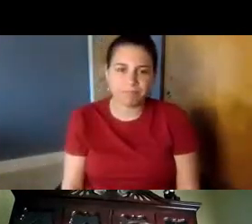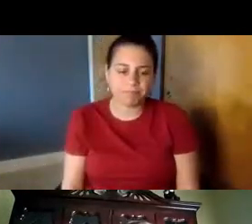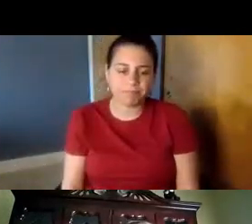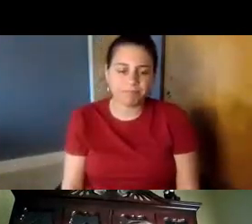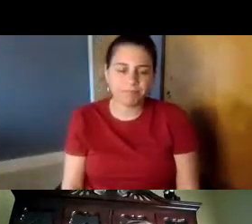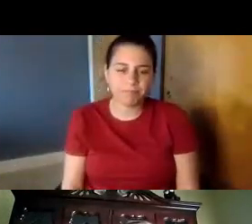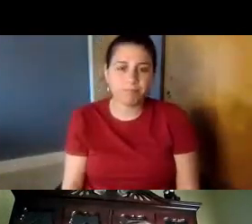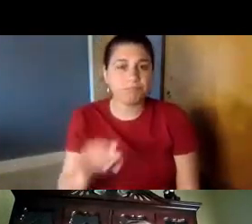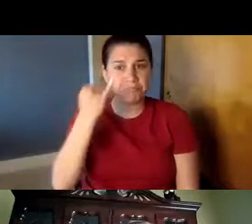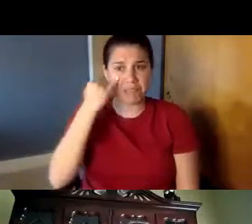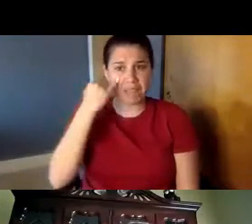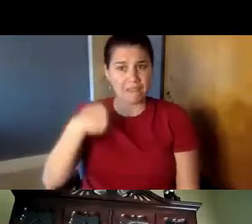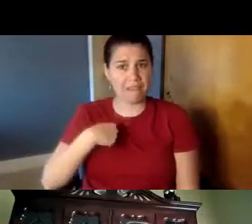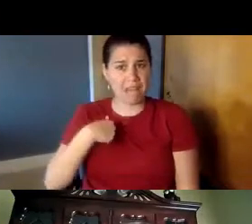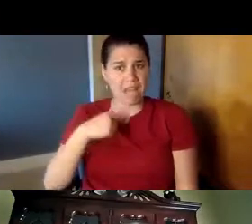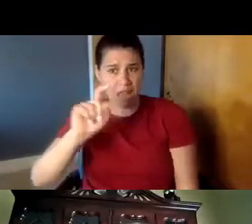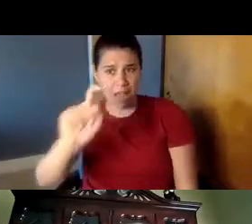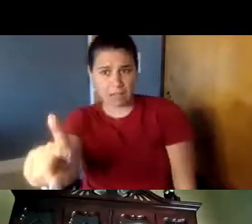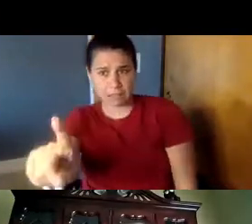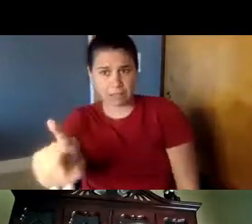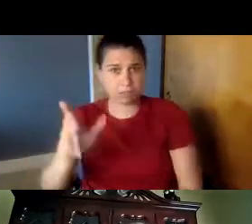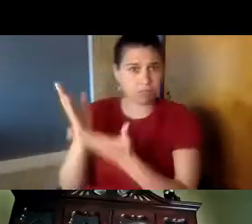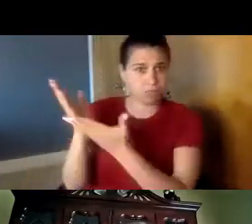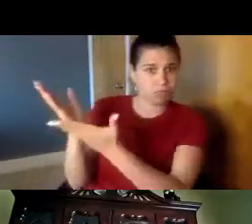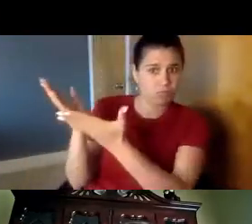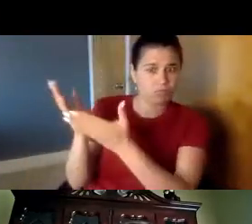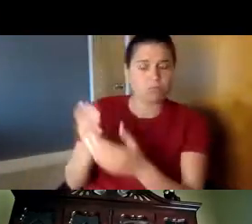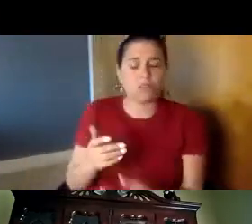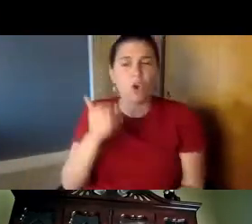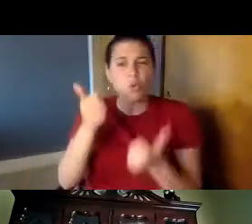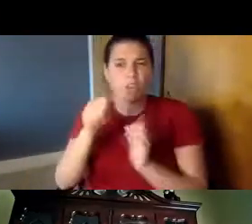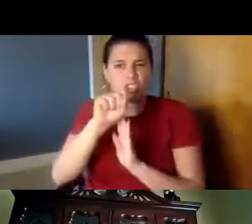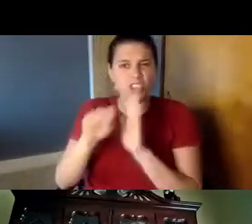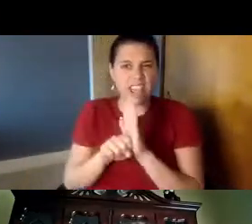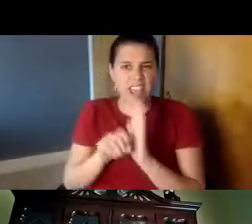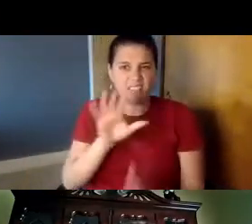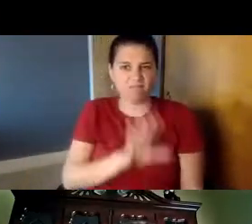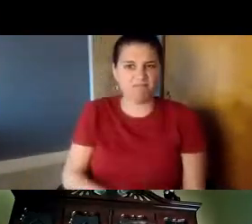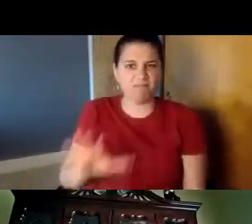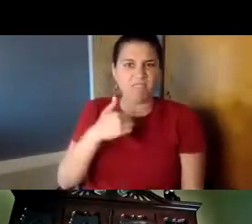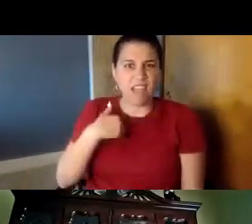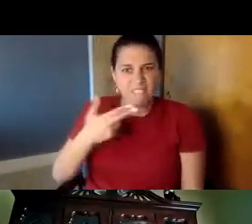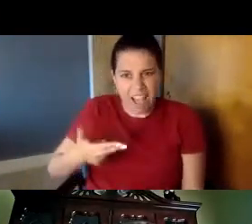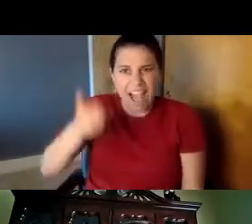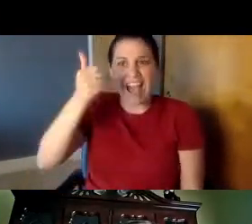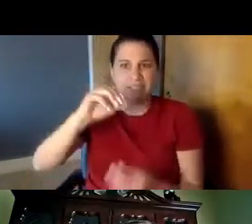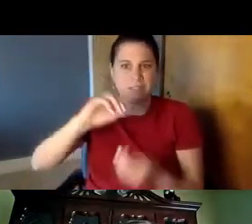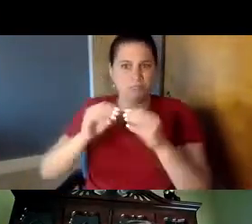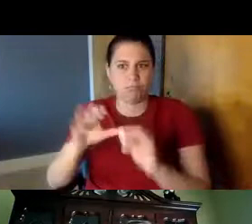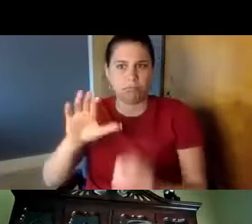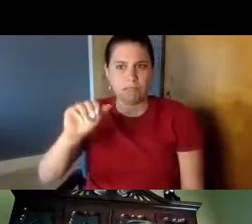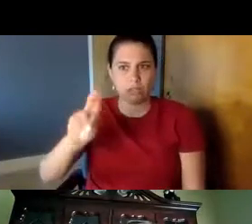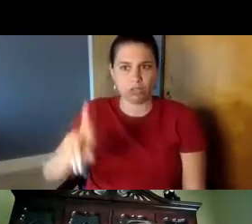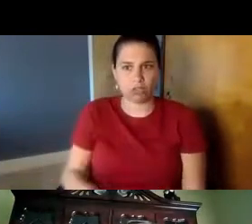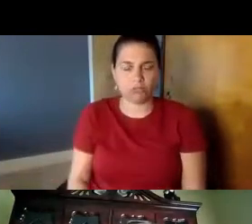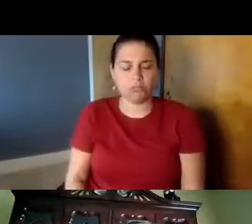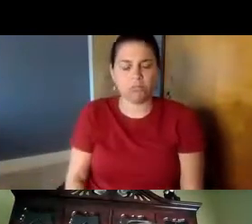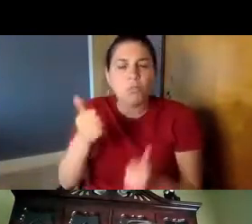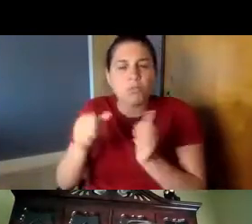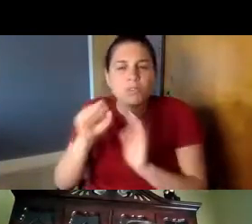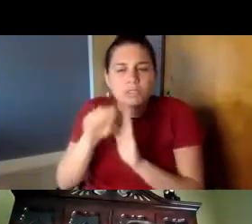to ask you, which state in America has the highest burden of cancer, which state would you